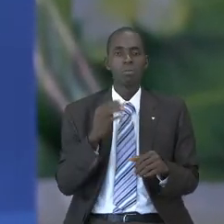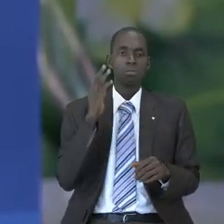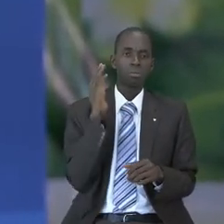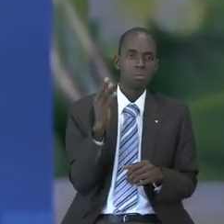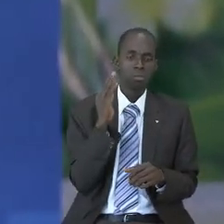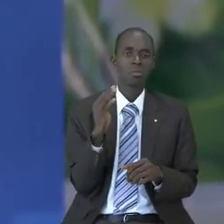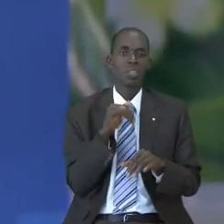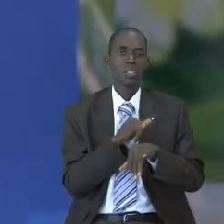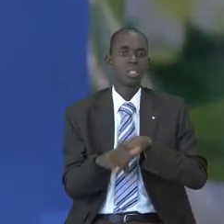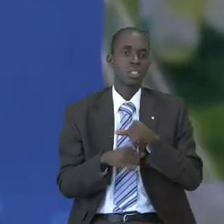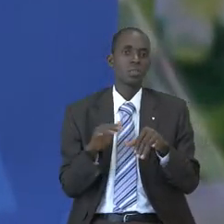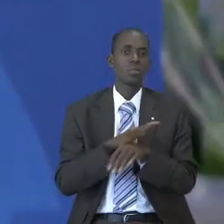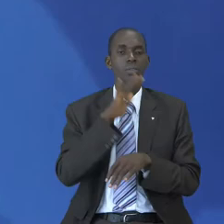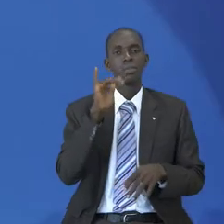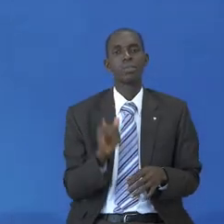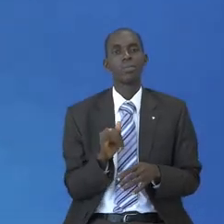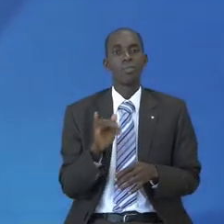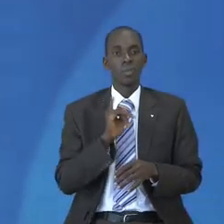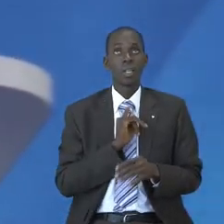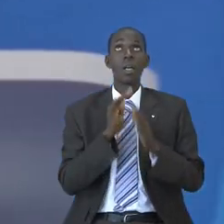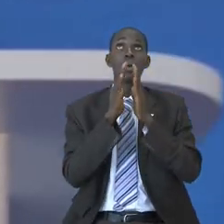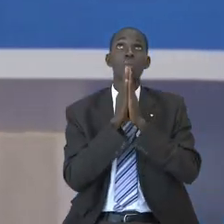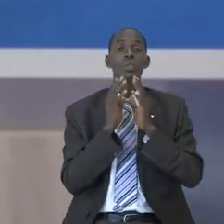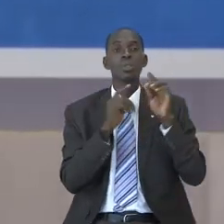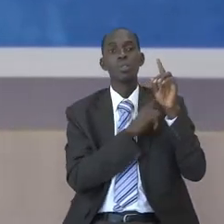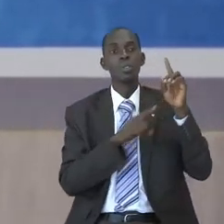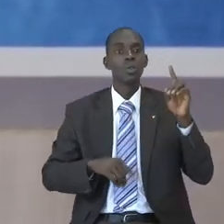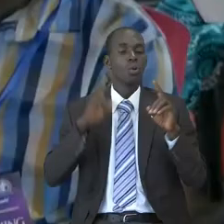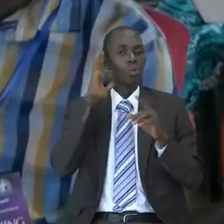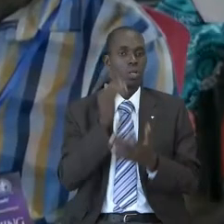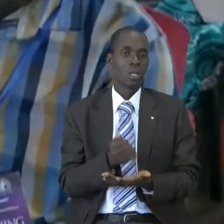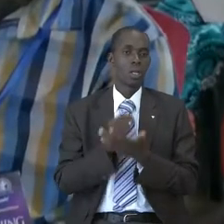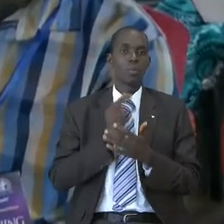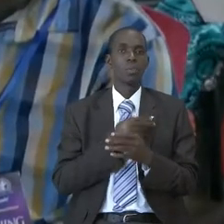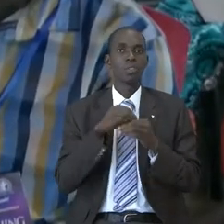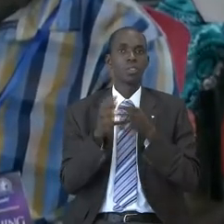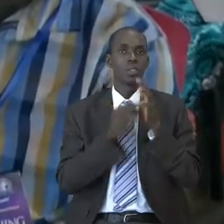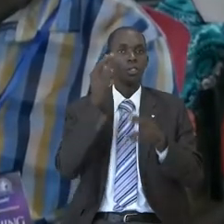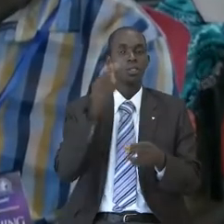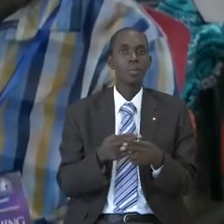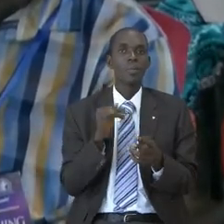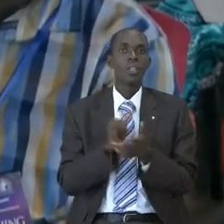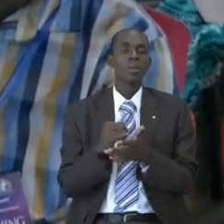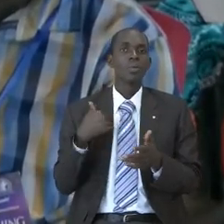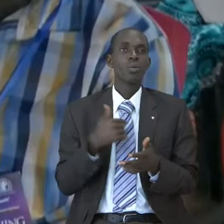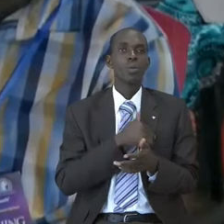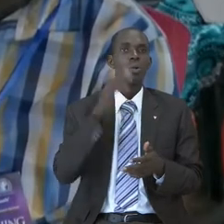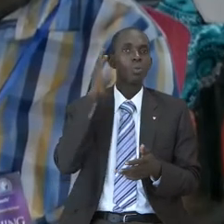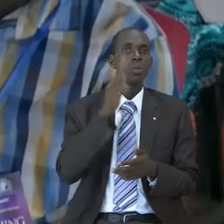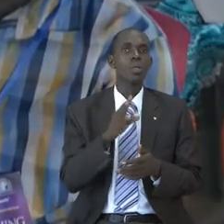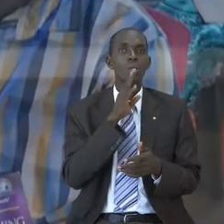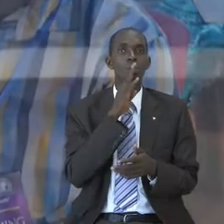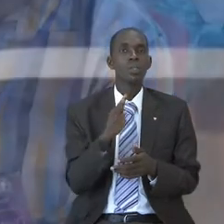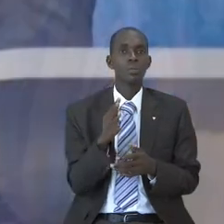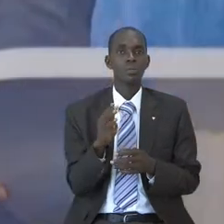testified deceitfully. I pray the Lord will help us, that we'll be conscious of what it means to